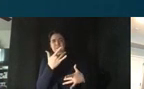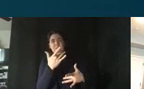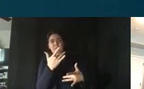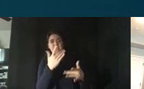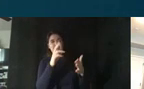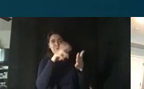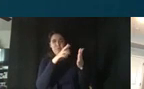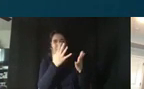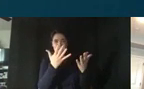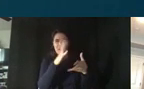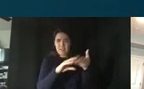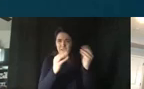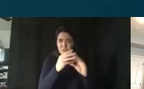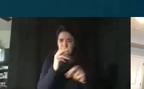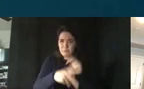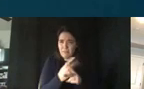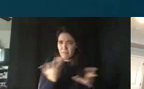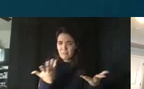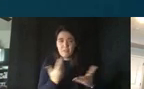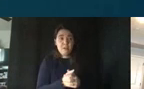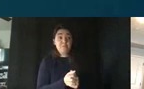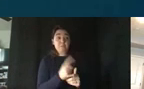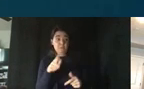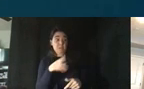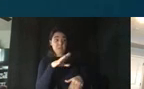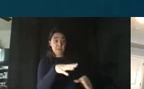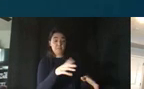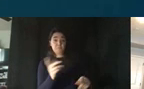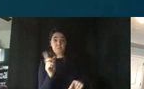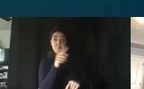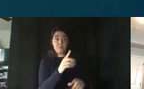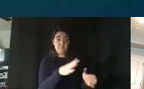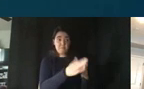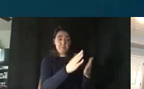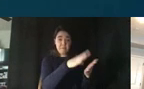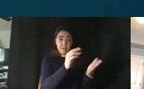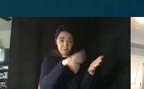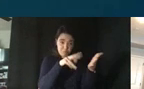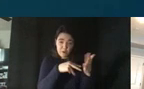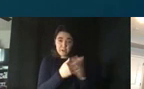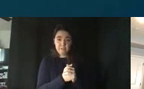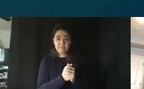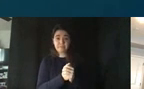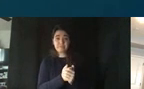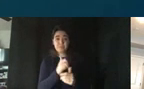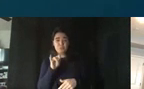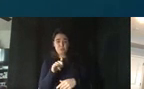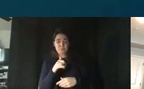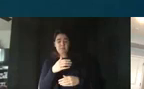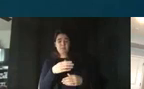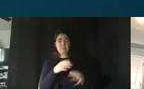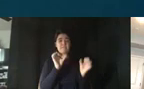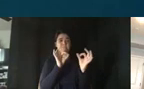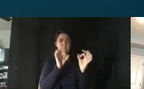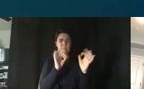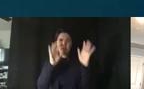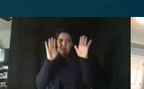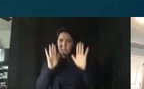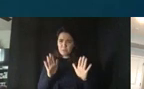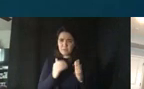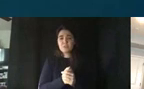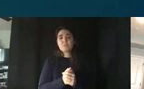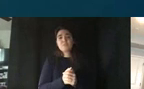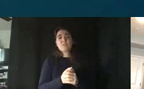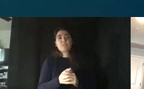book has gotten several starred reviews. It's gotten really good feedback on Goodreads.